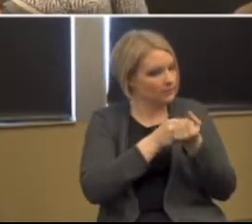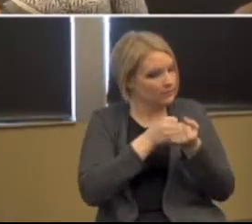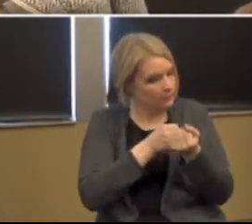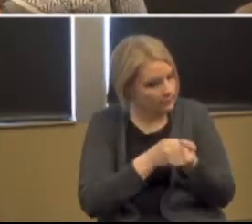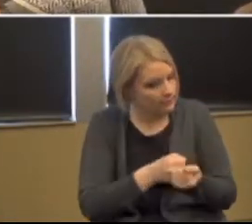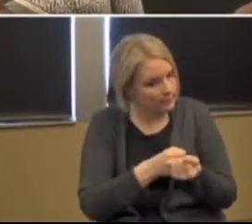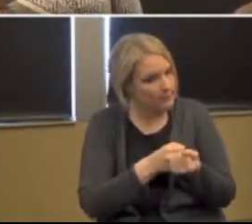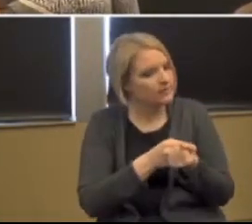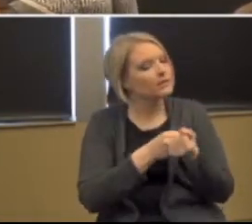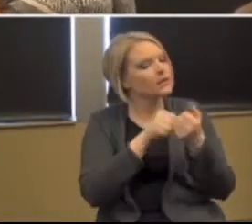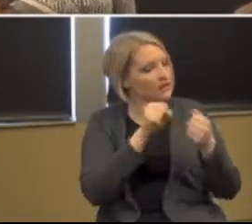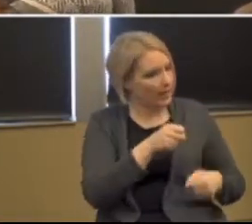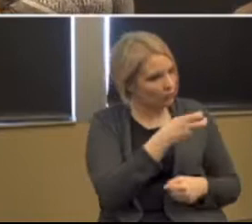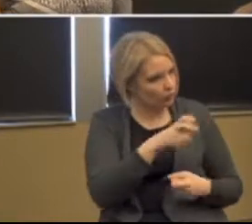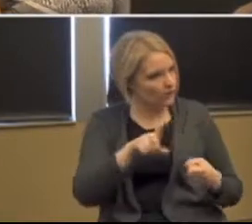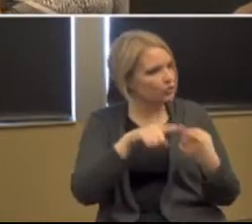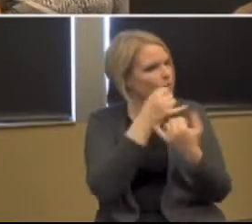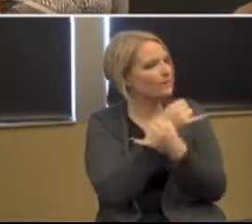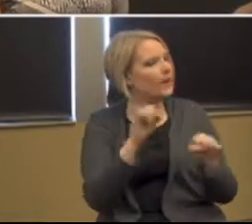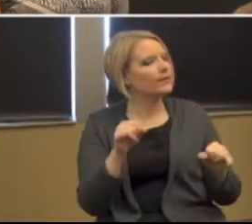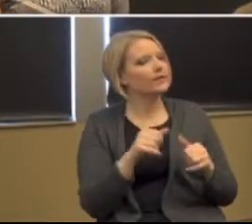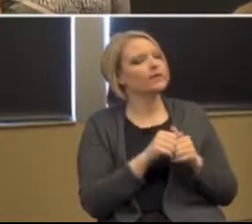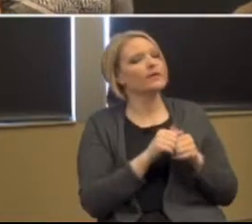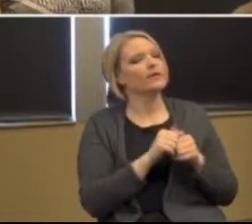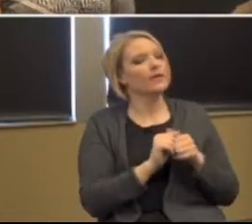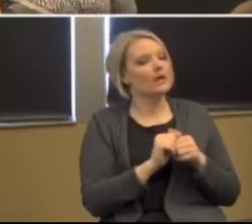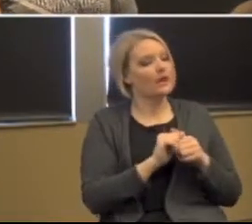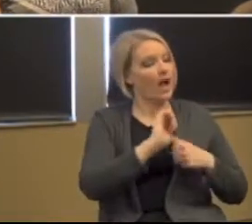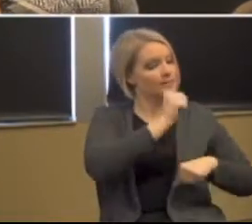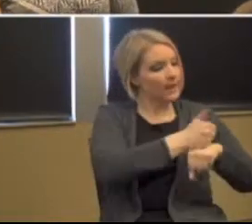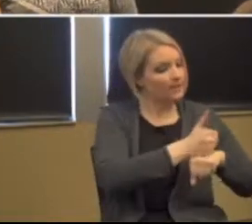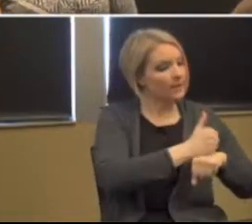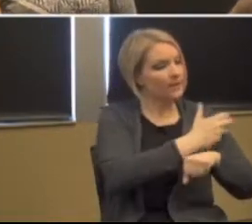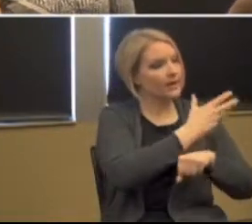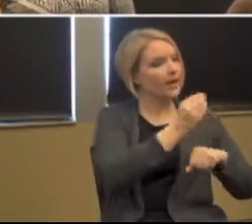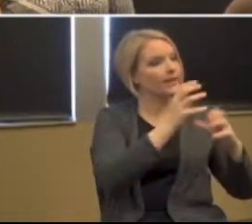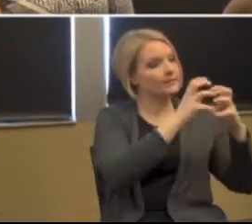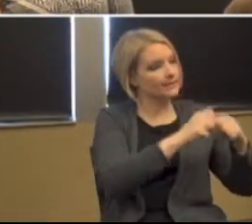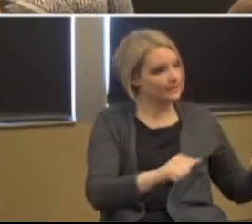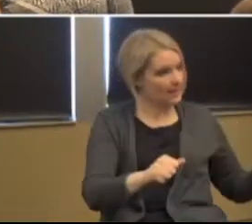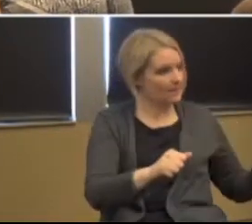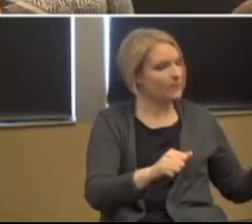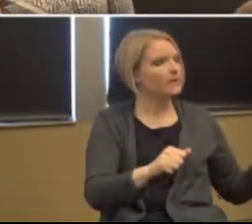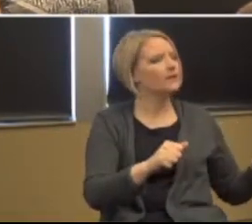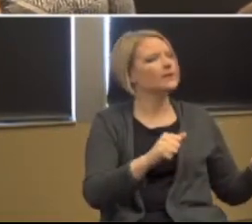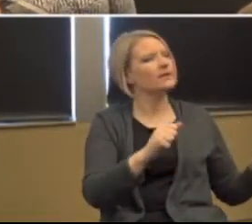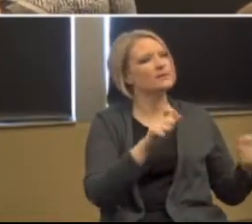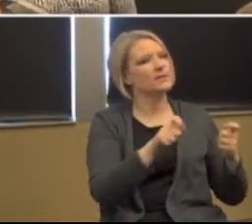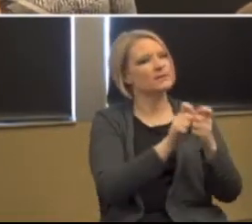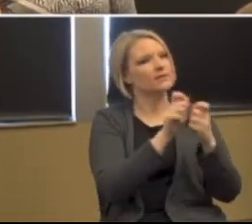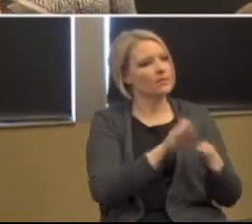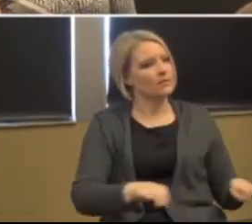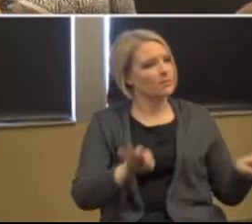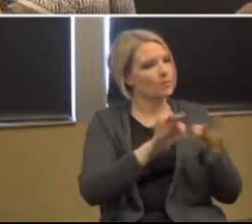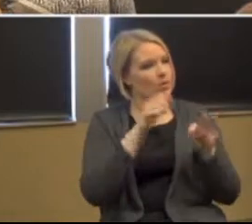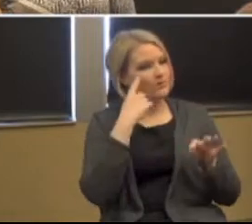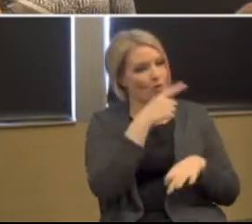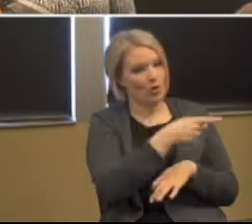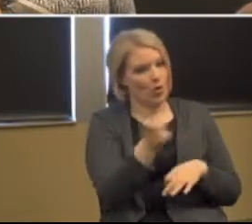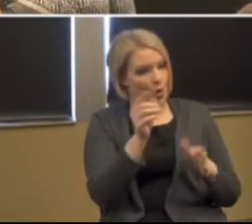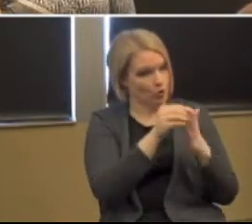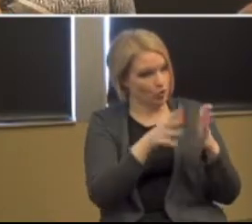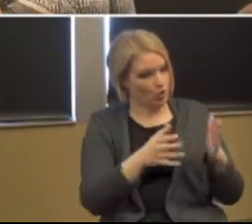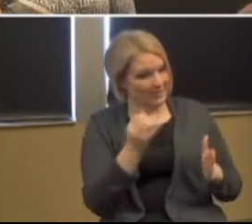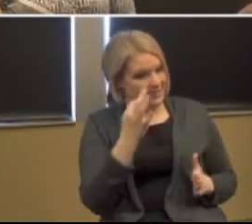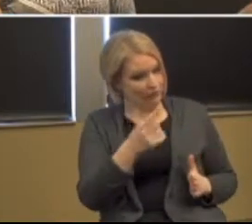moved them to independence with. Assembly and disassembly, particularly important for individuals that